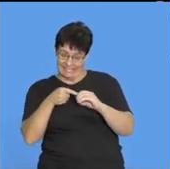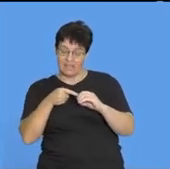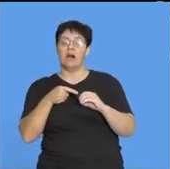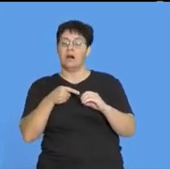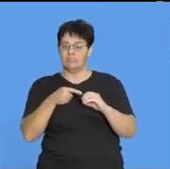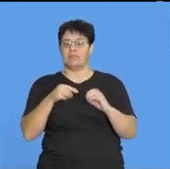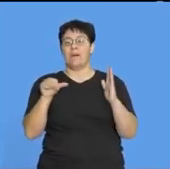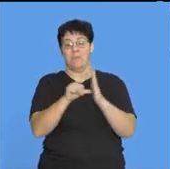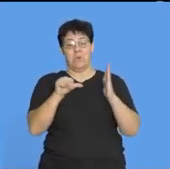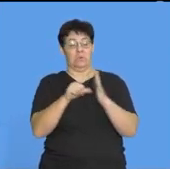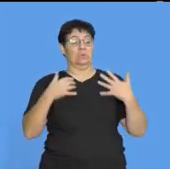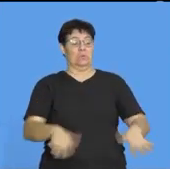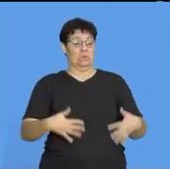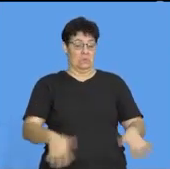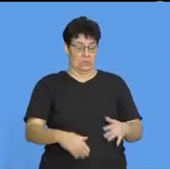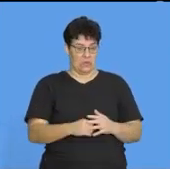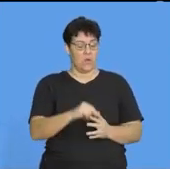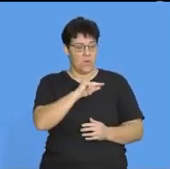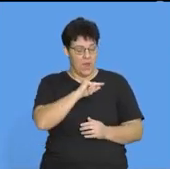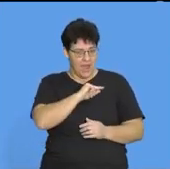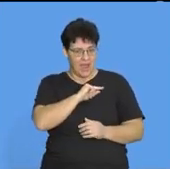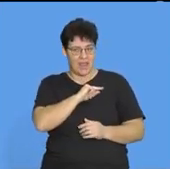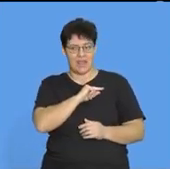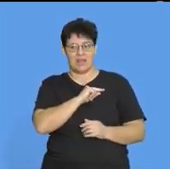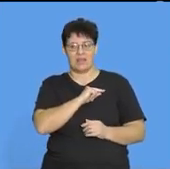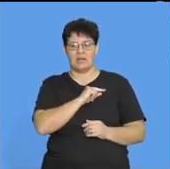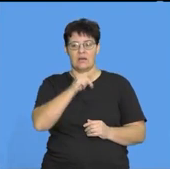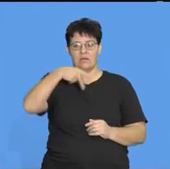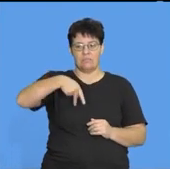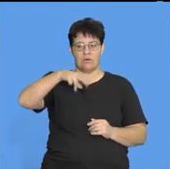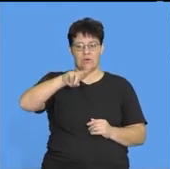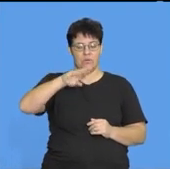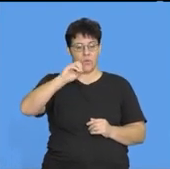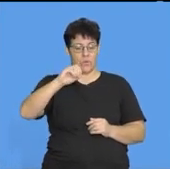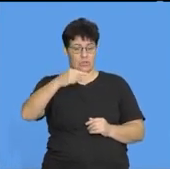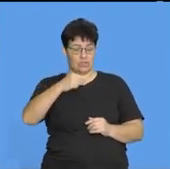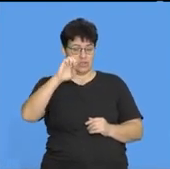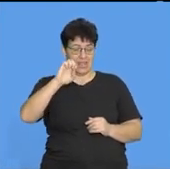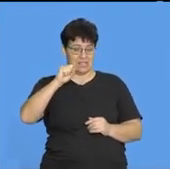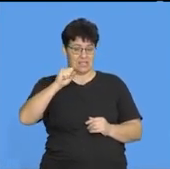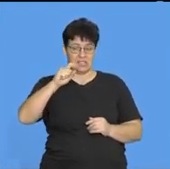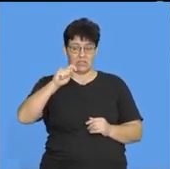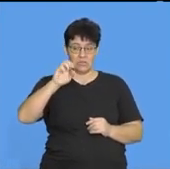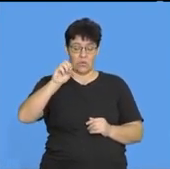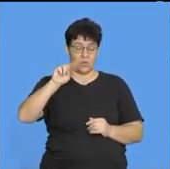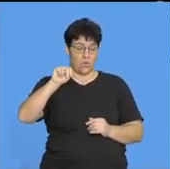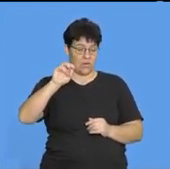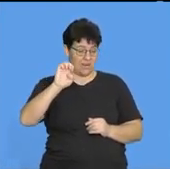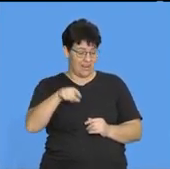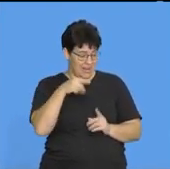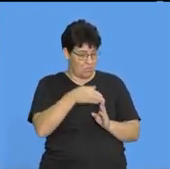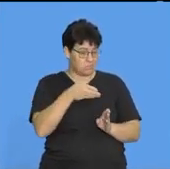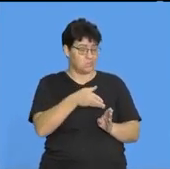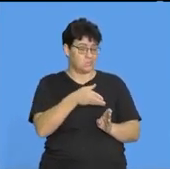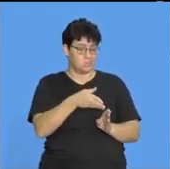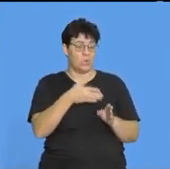important function as it secretes a hormone called progesterone. And the progesterone plays an important role